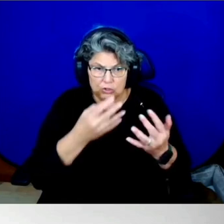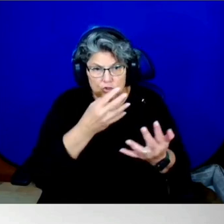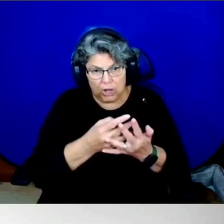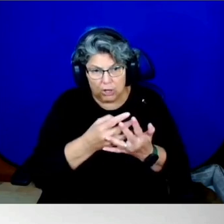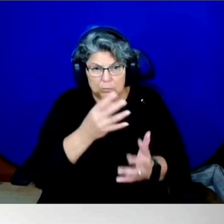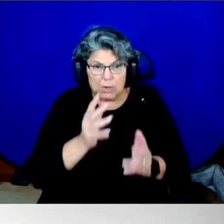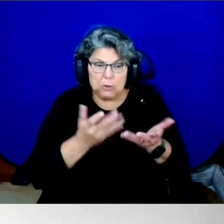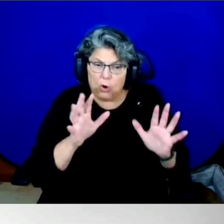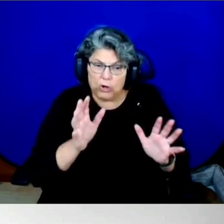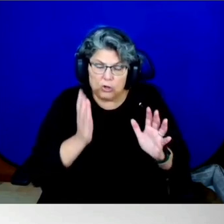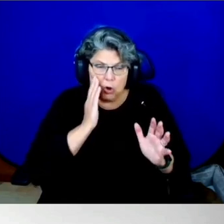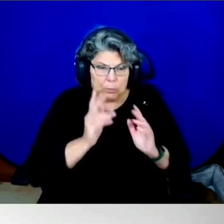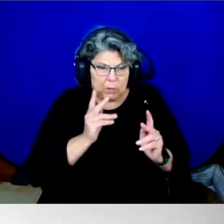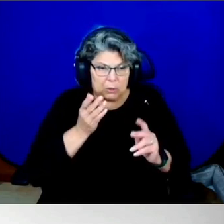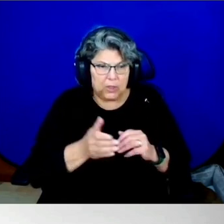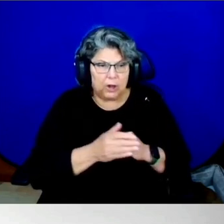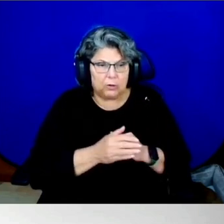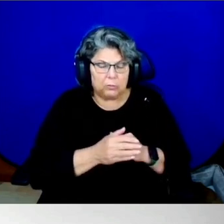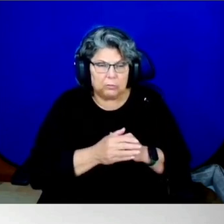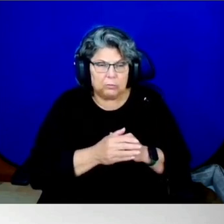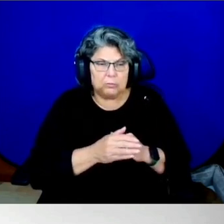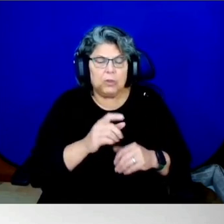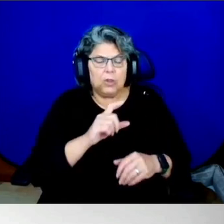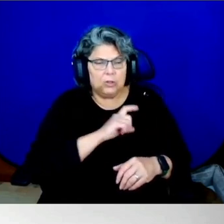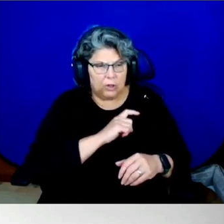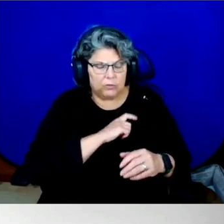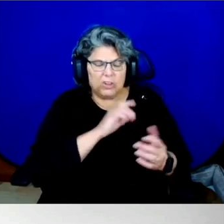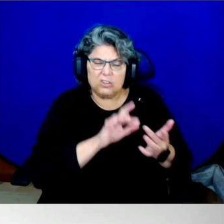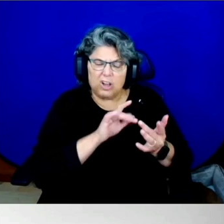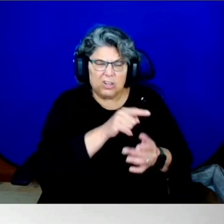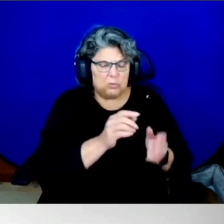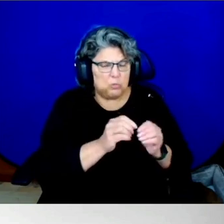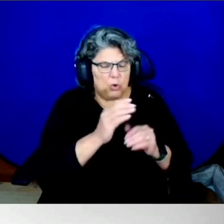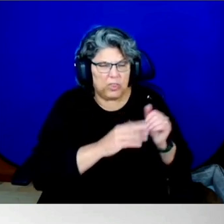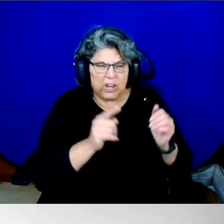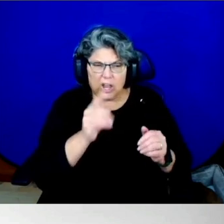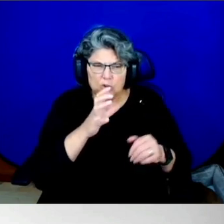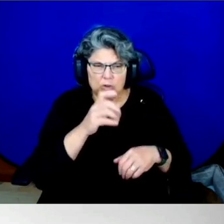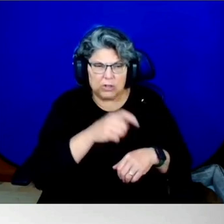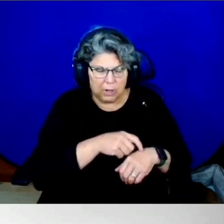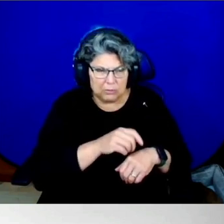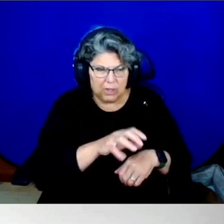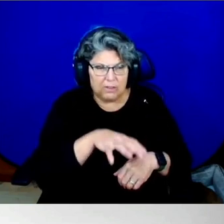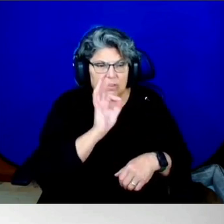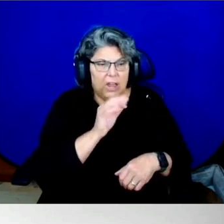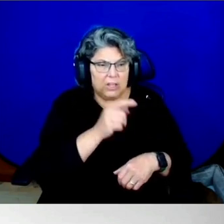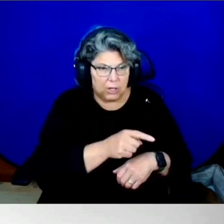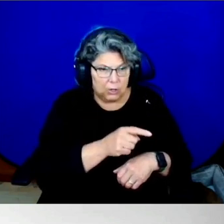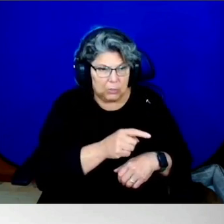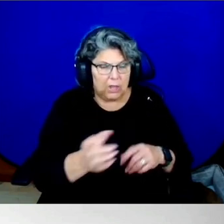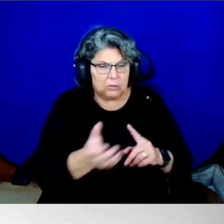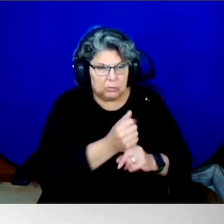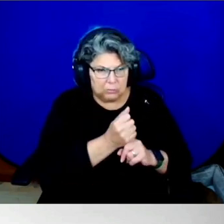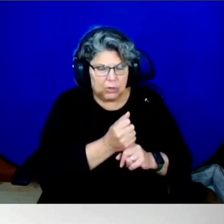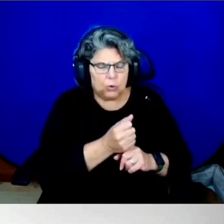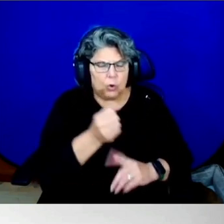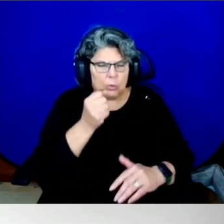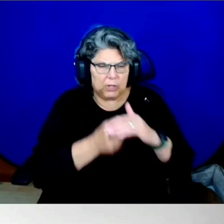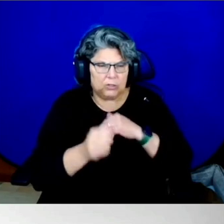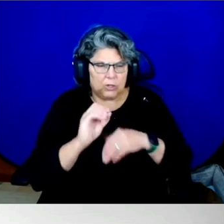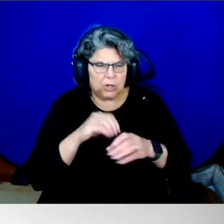Ruelas has been contacted by law enforcement in excess of 100 times. Upon locating Ruelas and arresting him, he will be placed in one of our